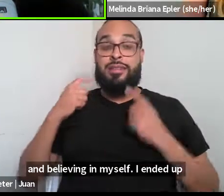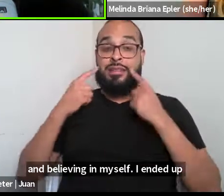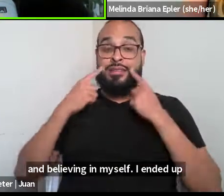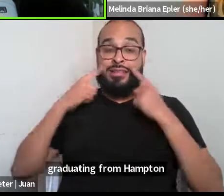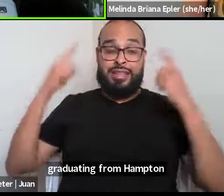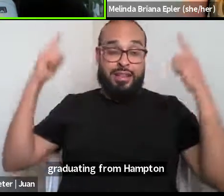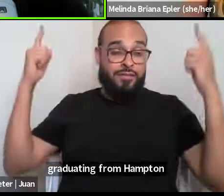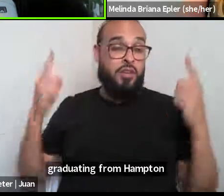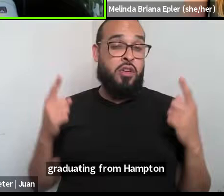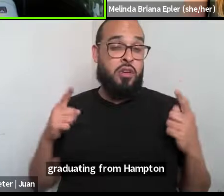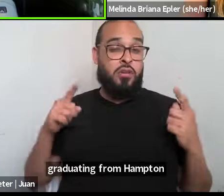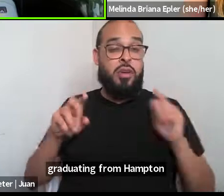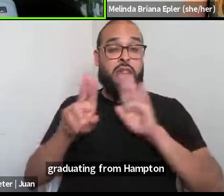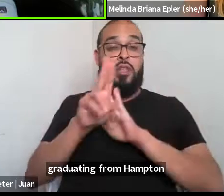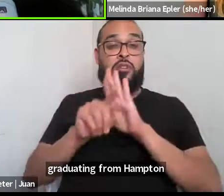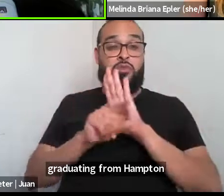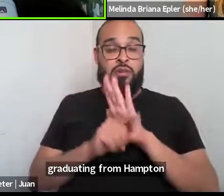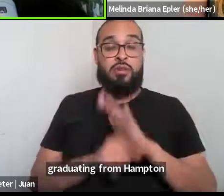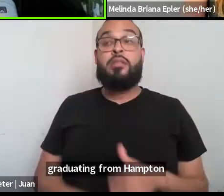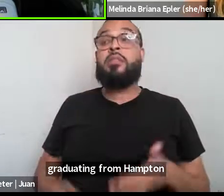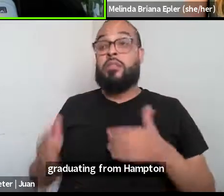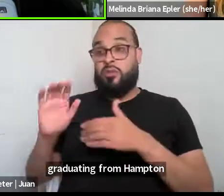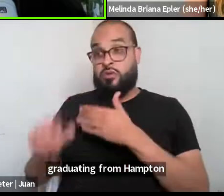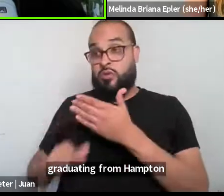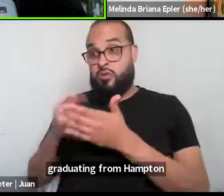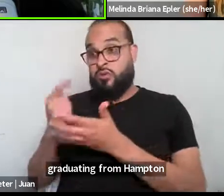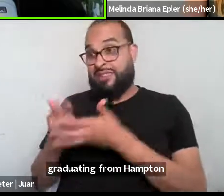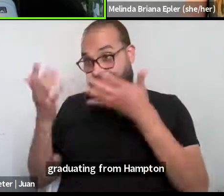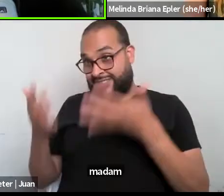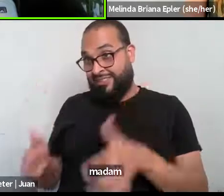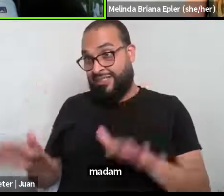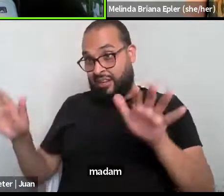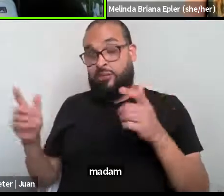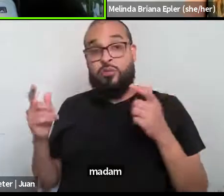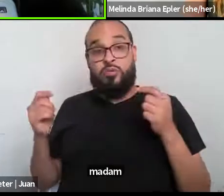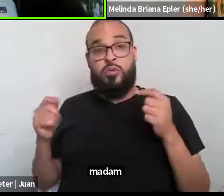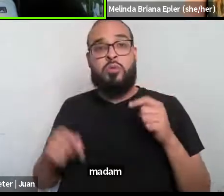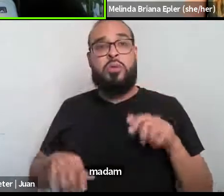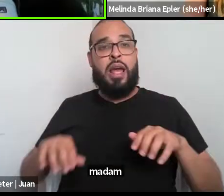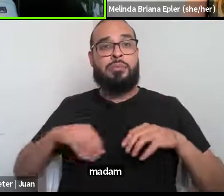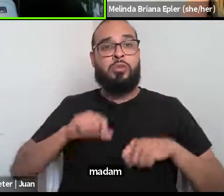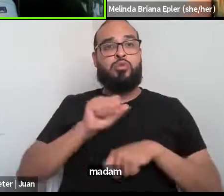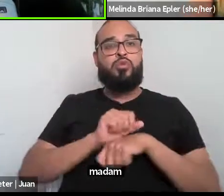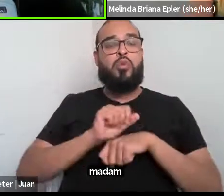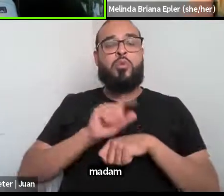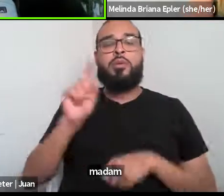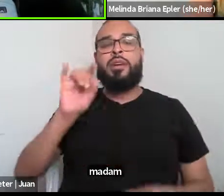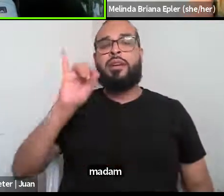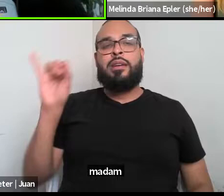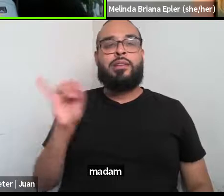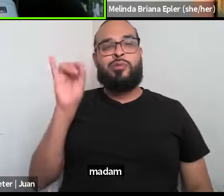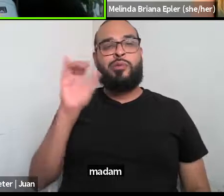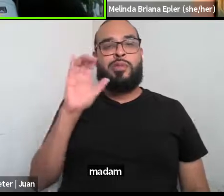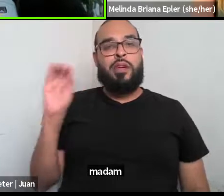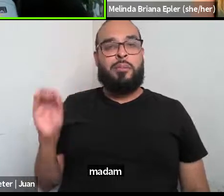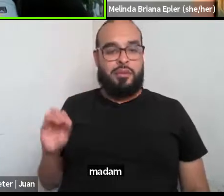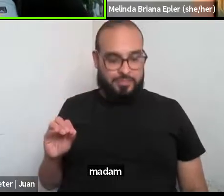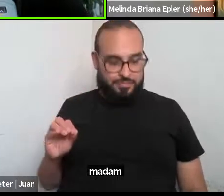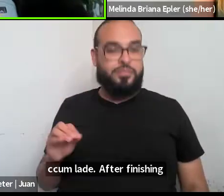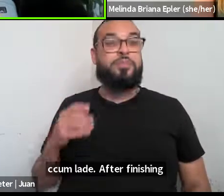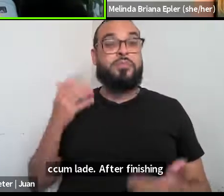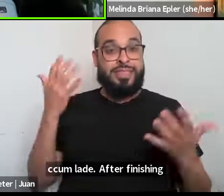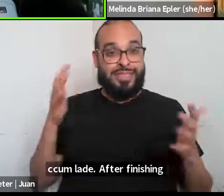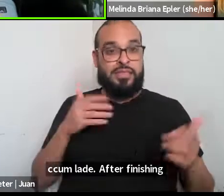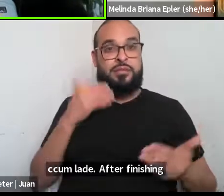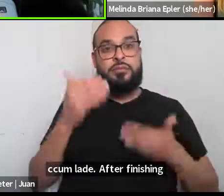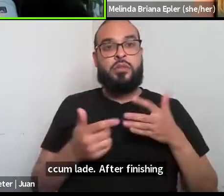undergrad. After I finished college, I took a job at an insurance company. And then after that, I started